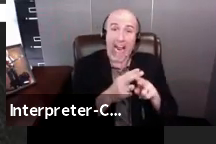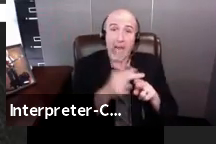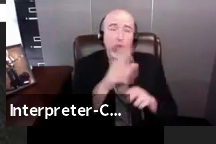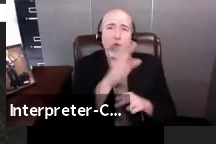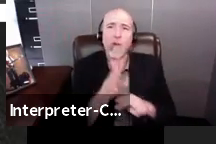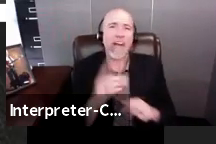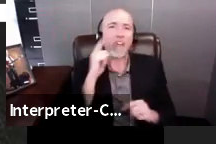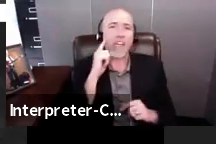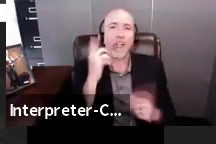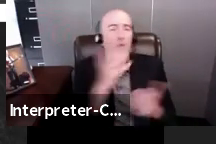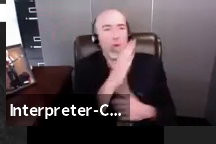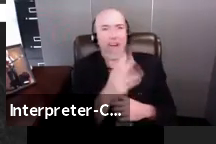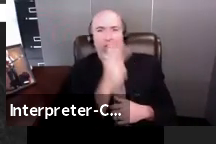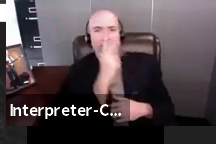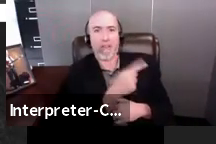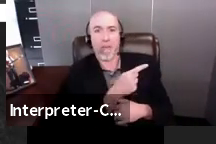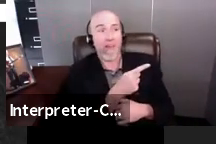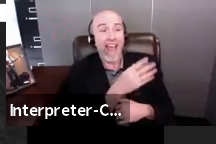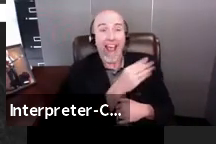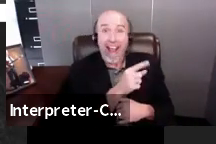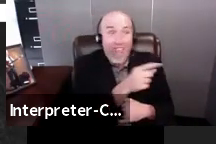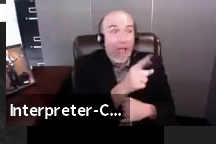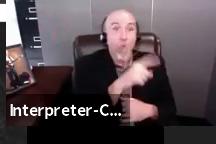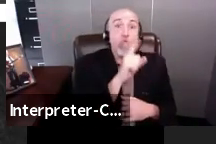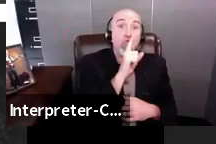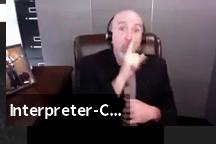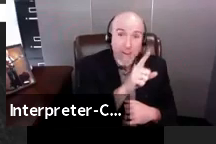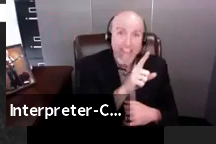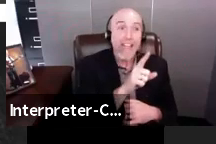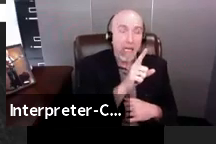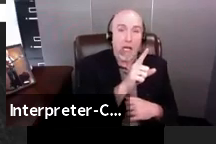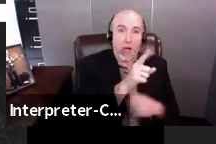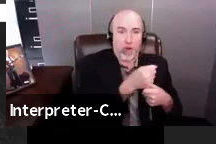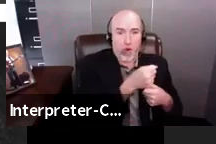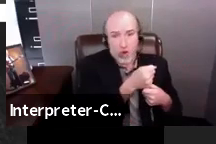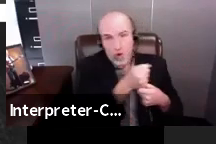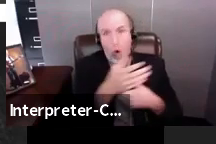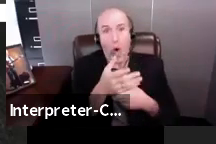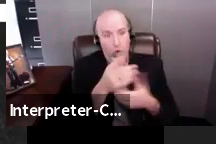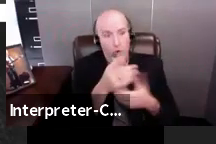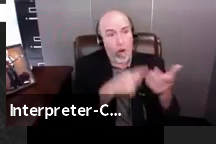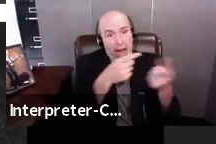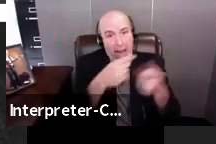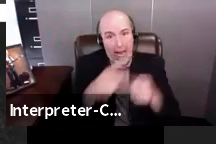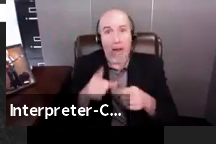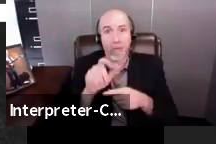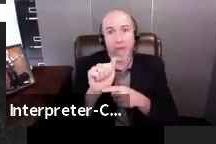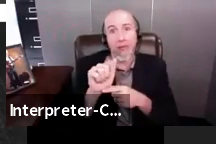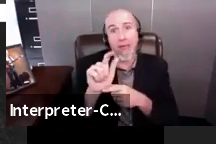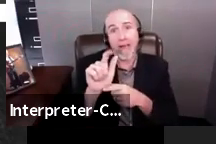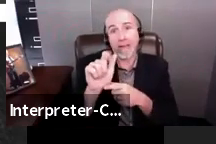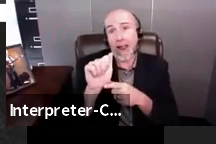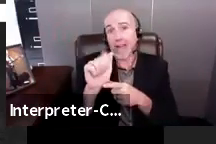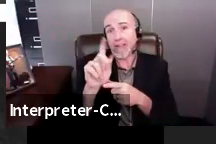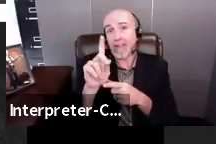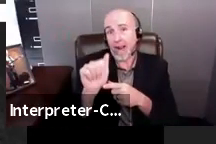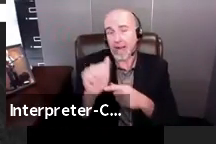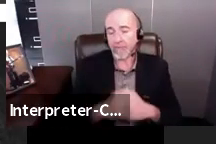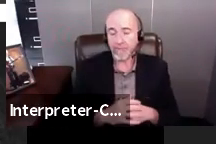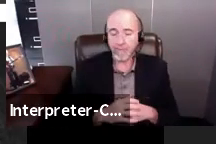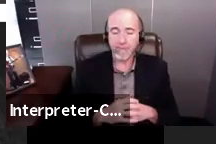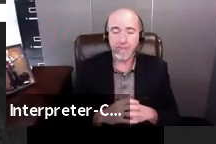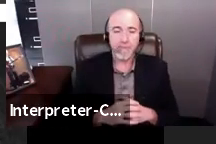hear, you'll never see. And they really made what happened in the ADA. My memory